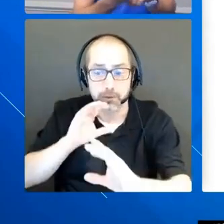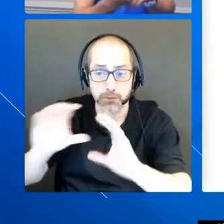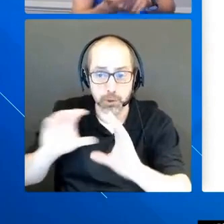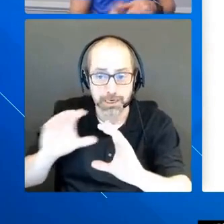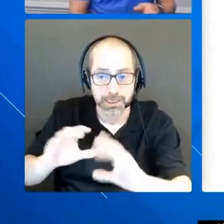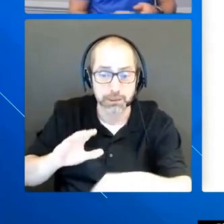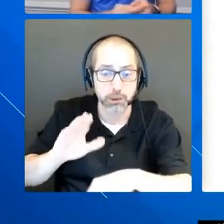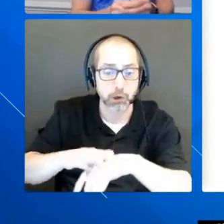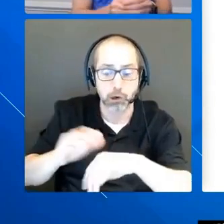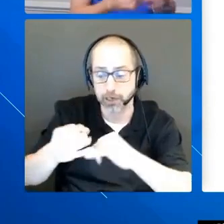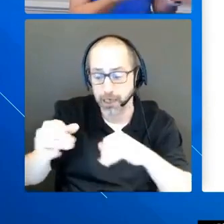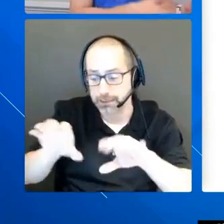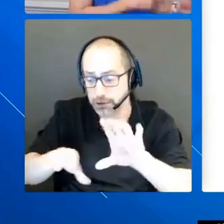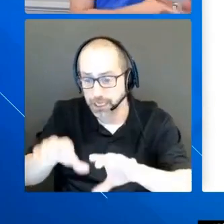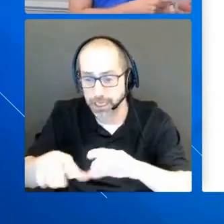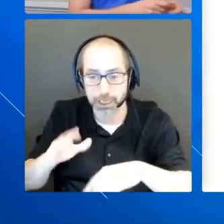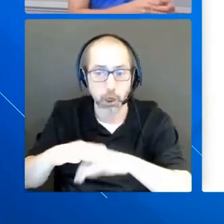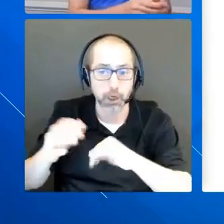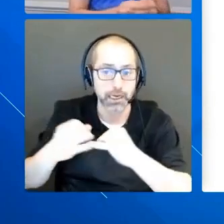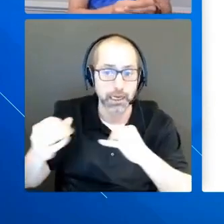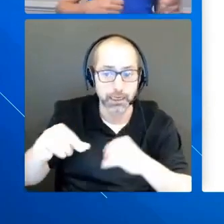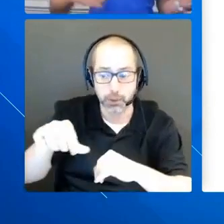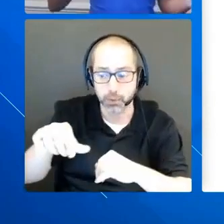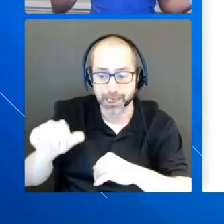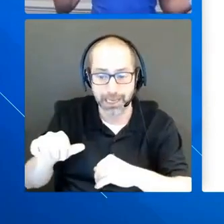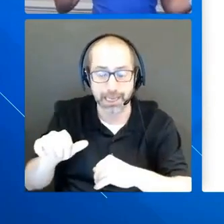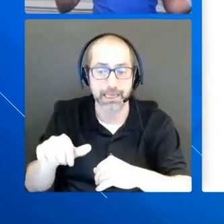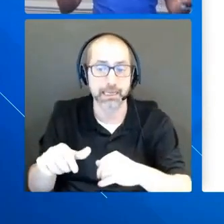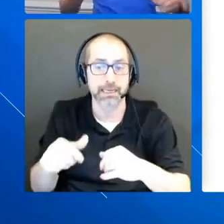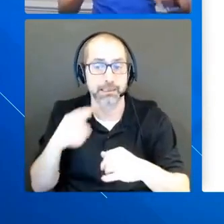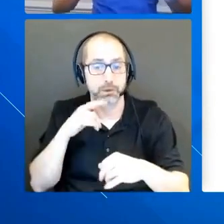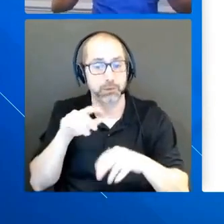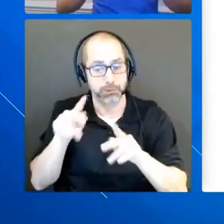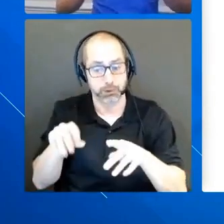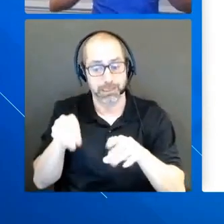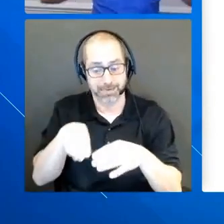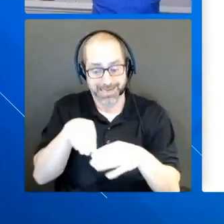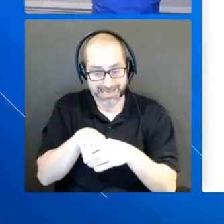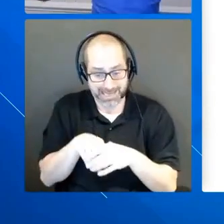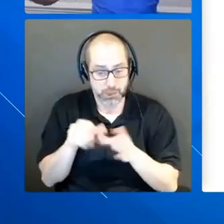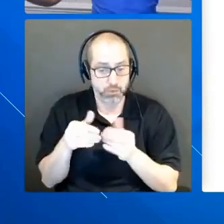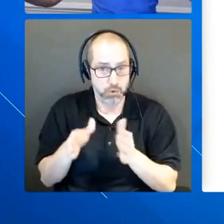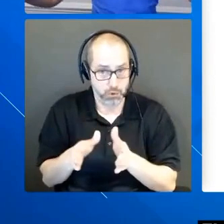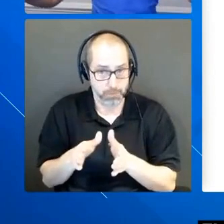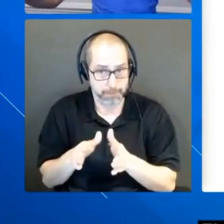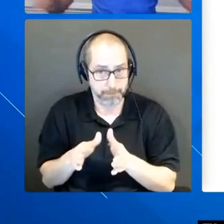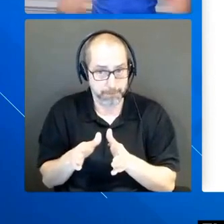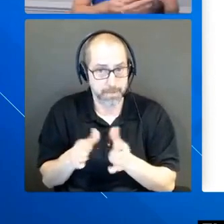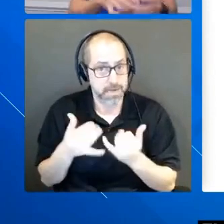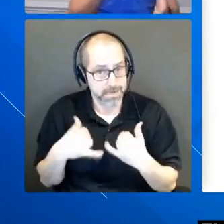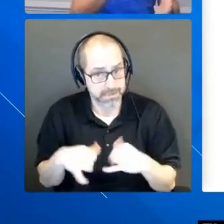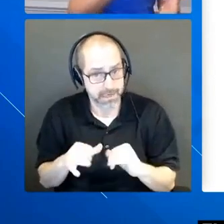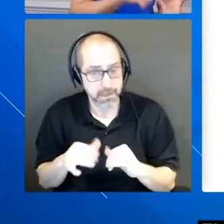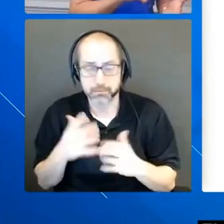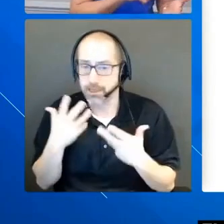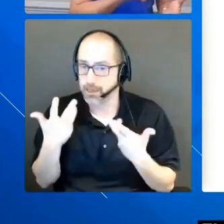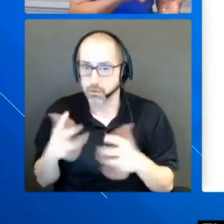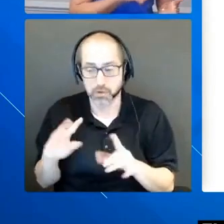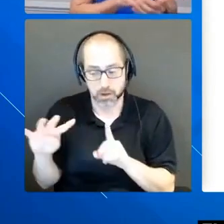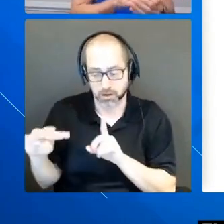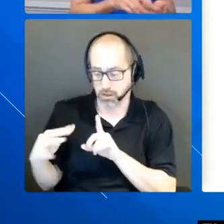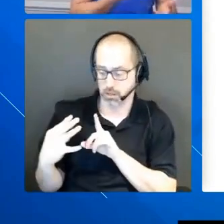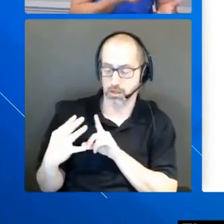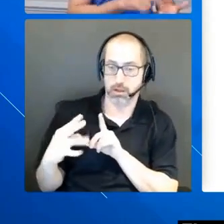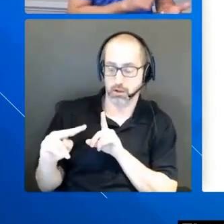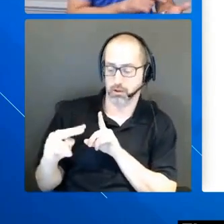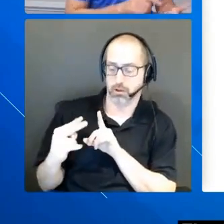through maybe a mobile app so somebody can be in that room. They want to be all the way in the back. They don't want anyone to interact with them at all. They're not